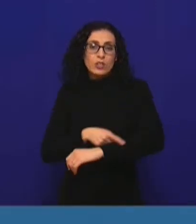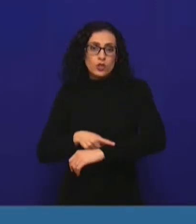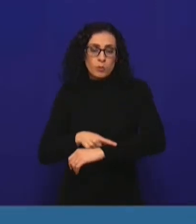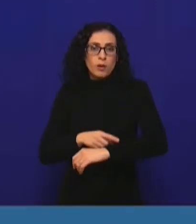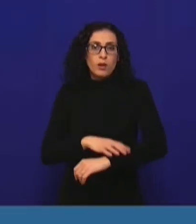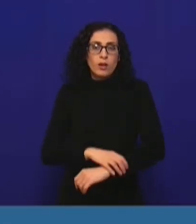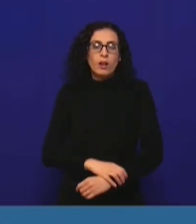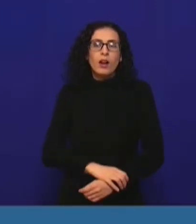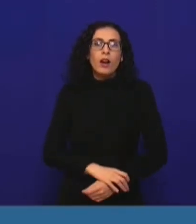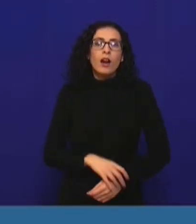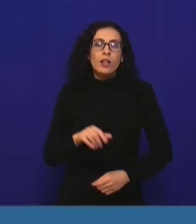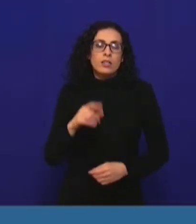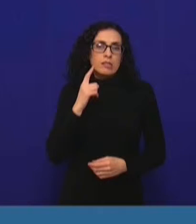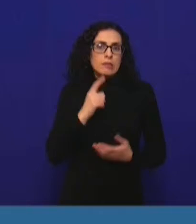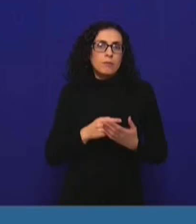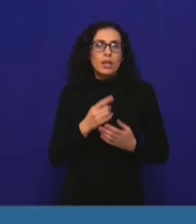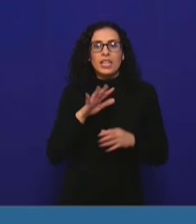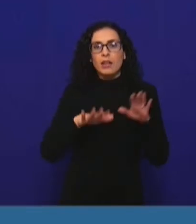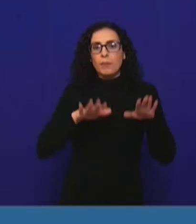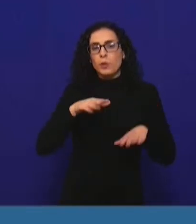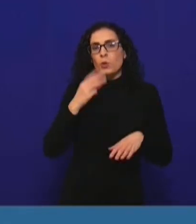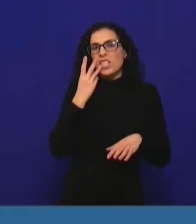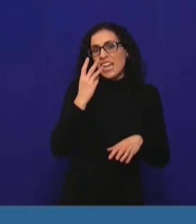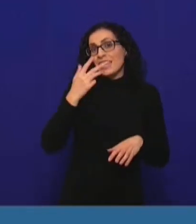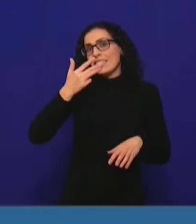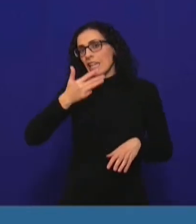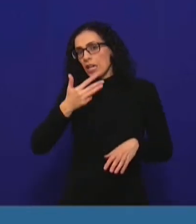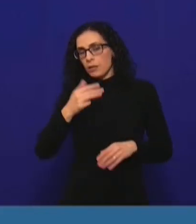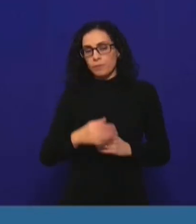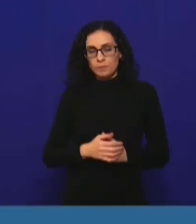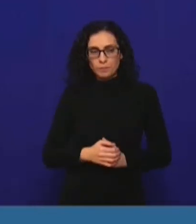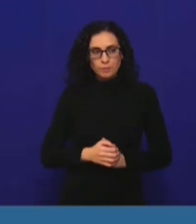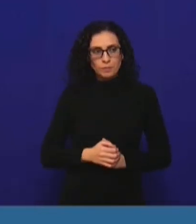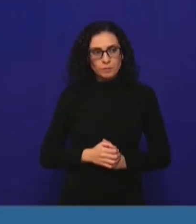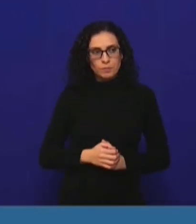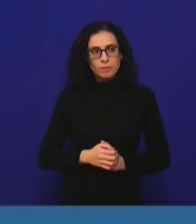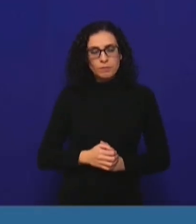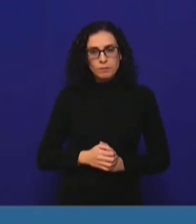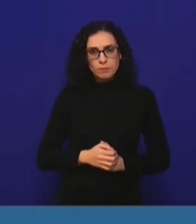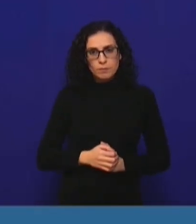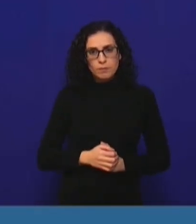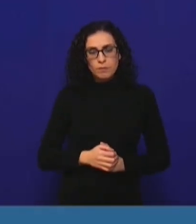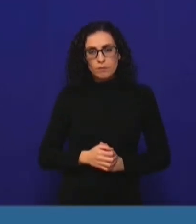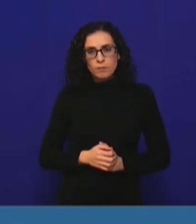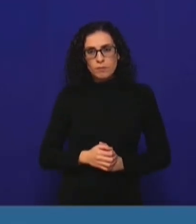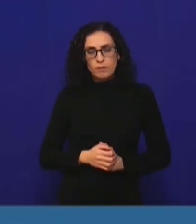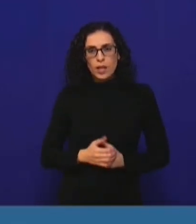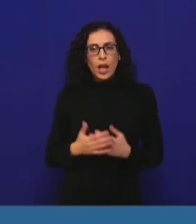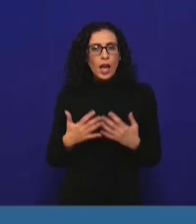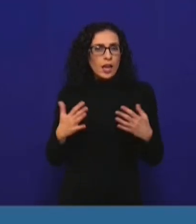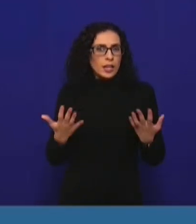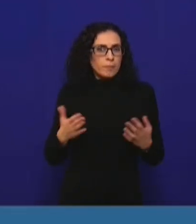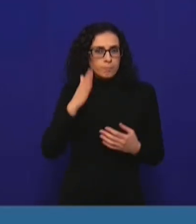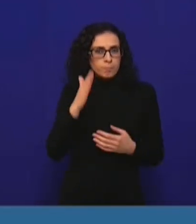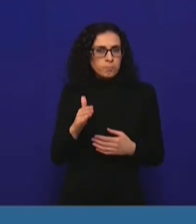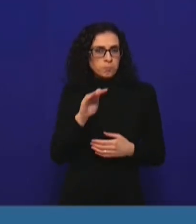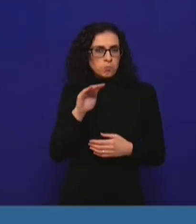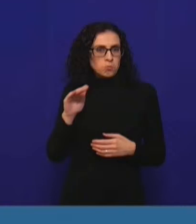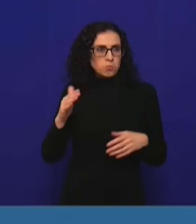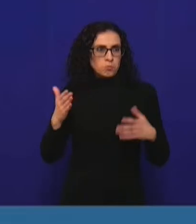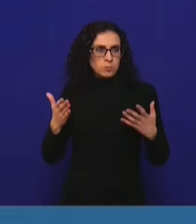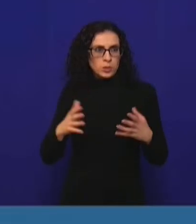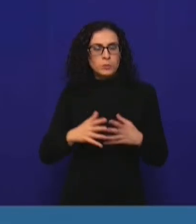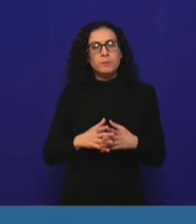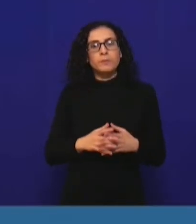ta' 39. Ukoll il-numru ta' każijiet li kellna l-mortalità tagħhom issa